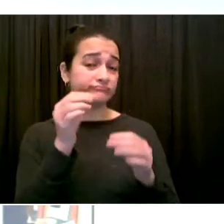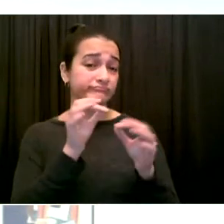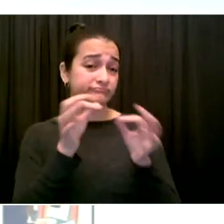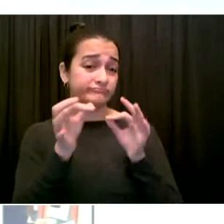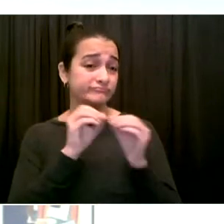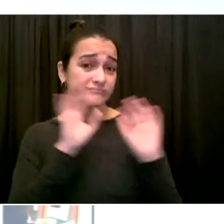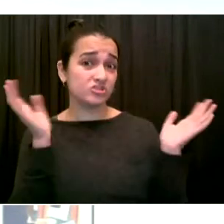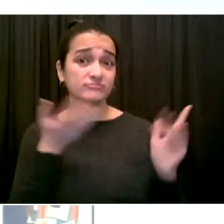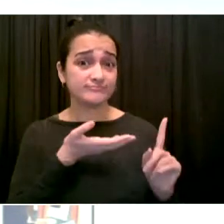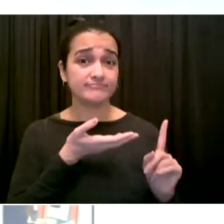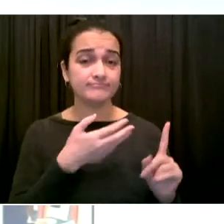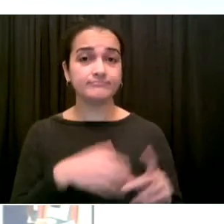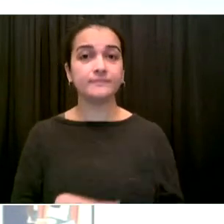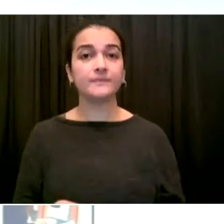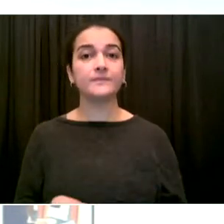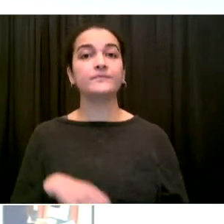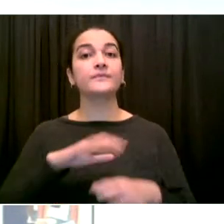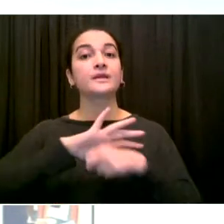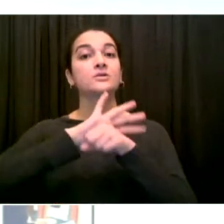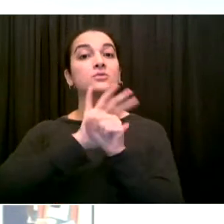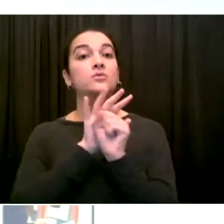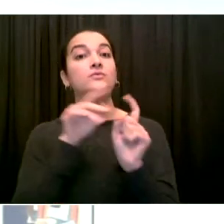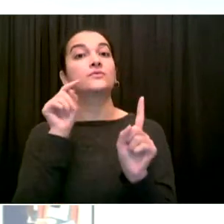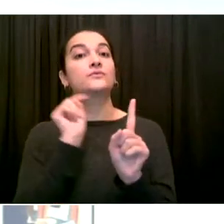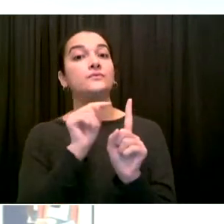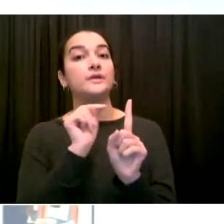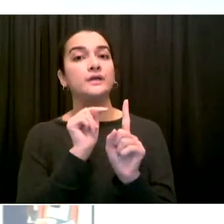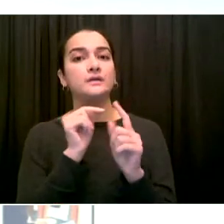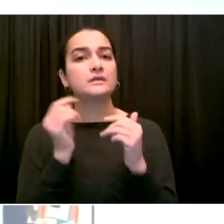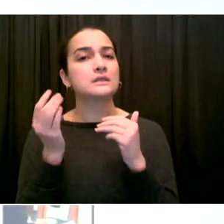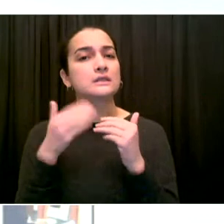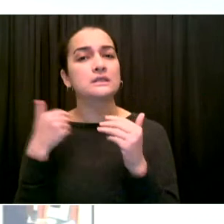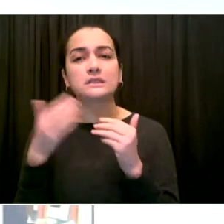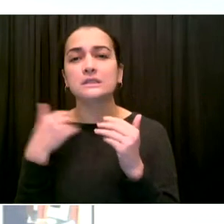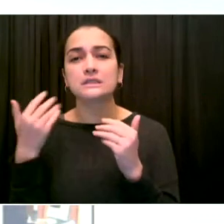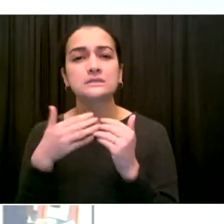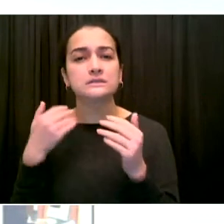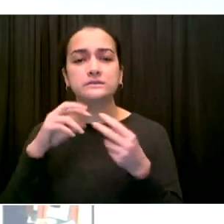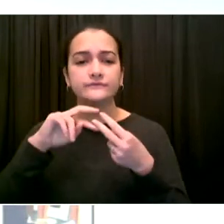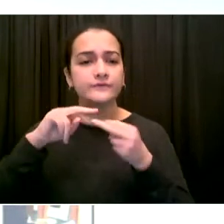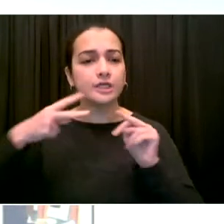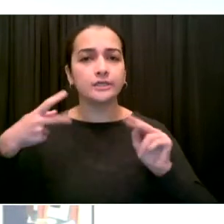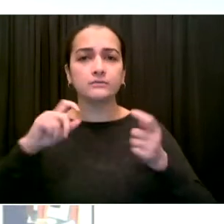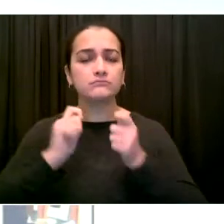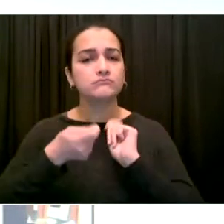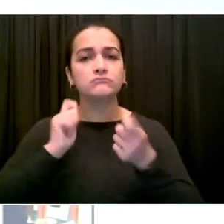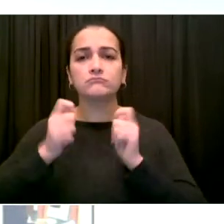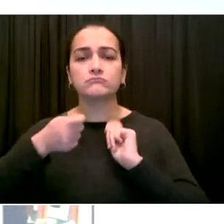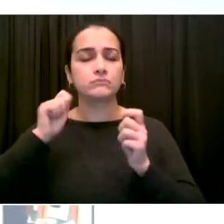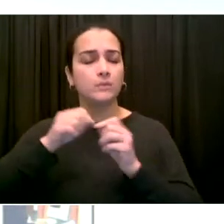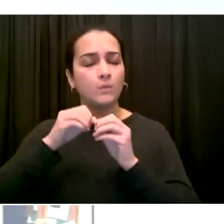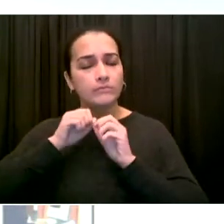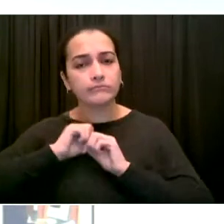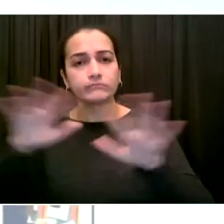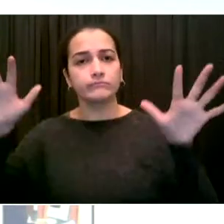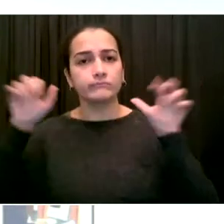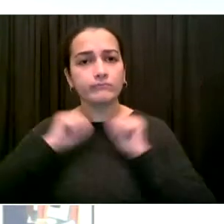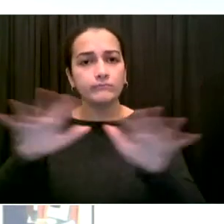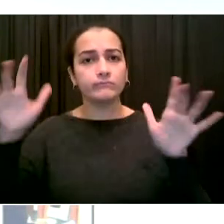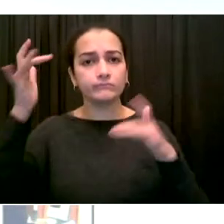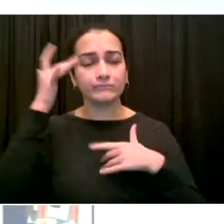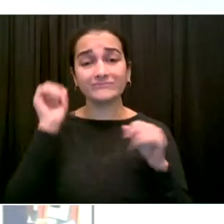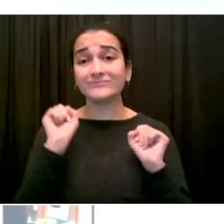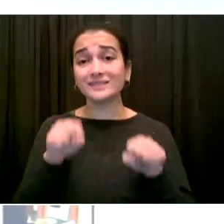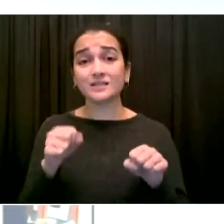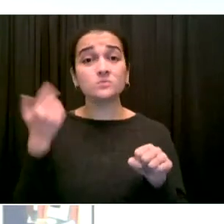at this for almost 2 years, and time and again, this virus has humbled us, and